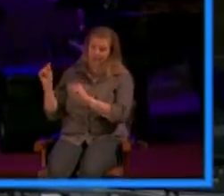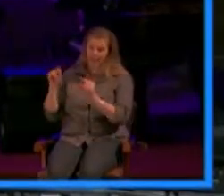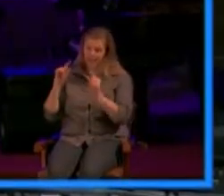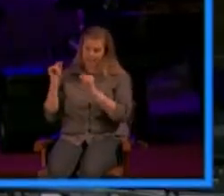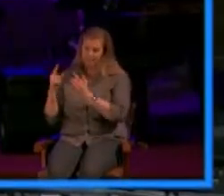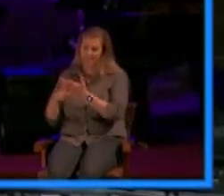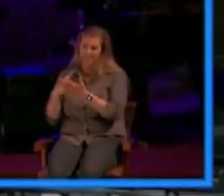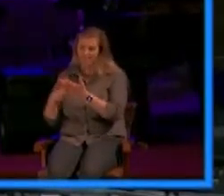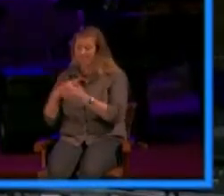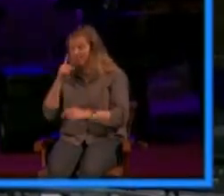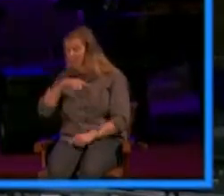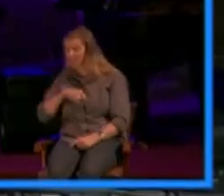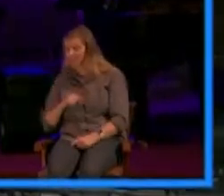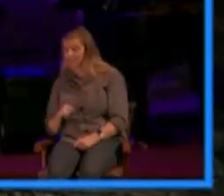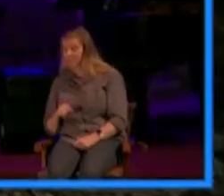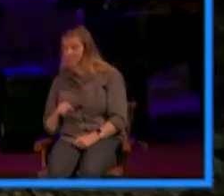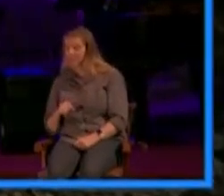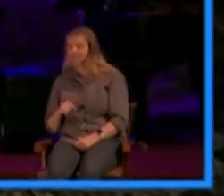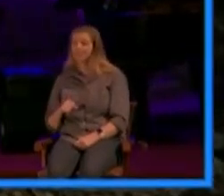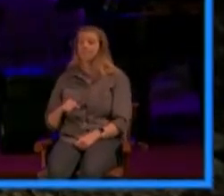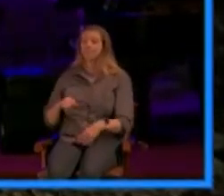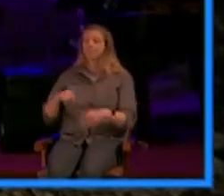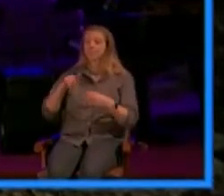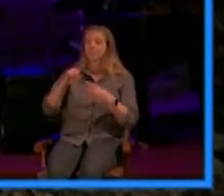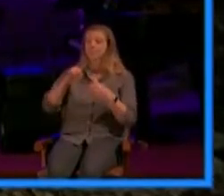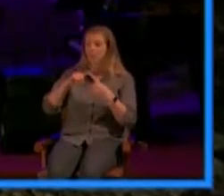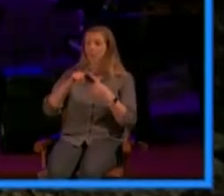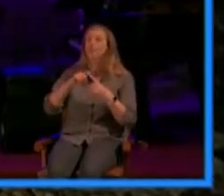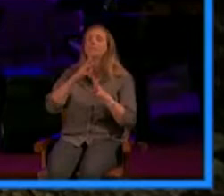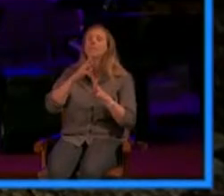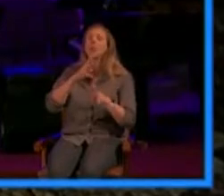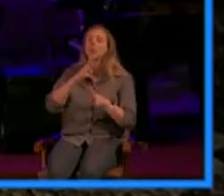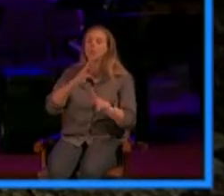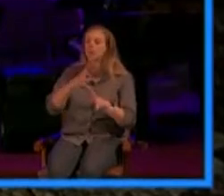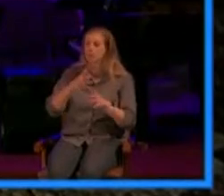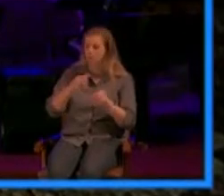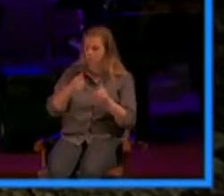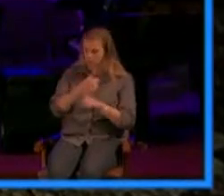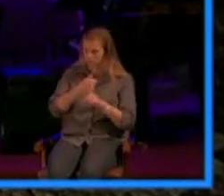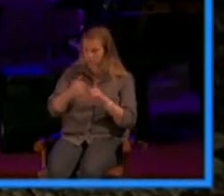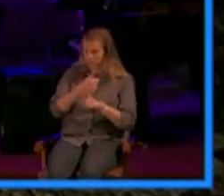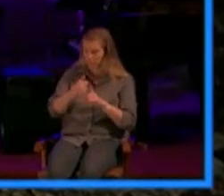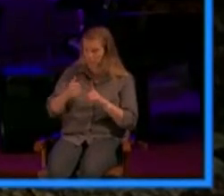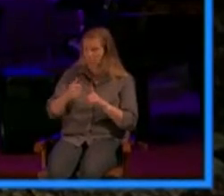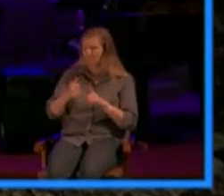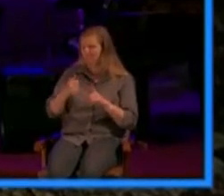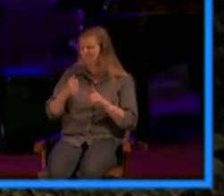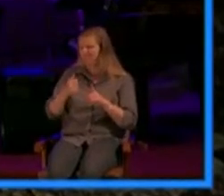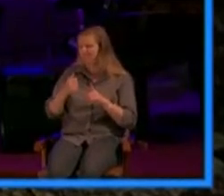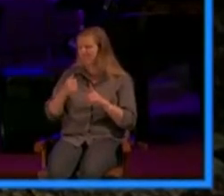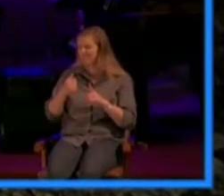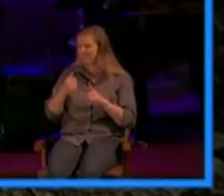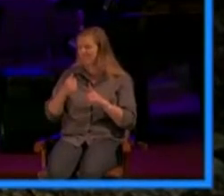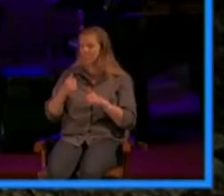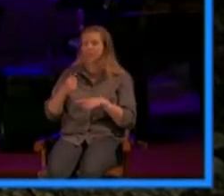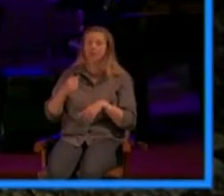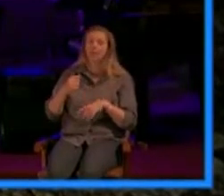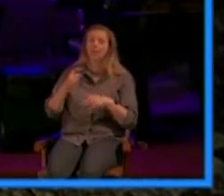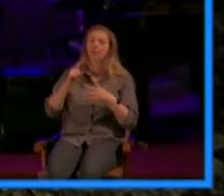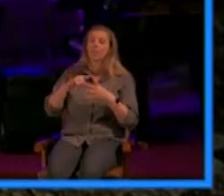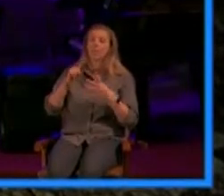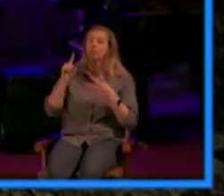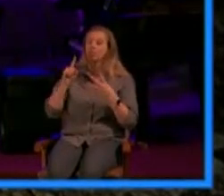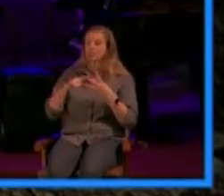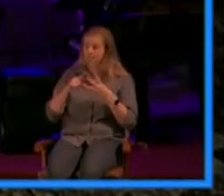obviously, the most notable would be physical. That's what happened to Kayla Mueller. That's what